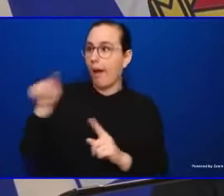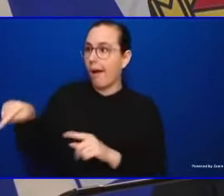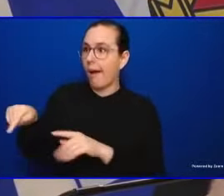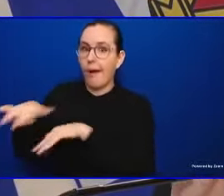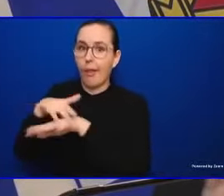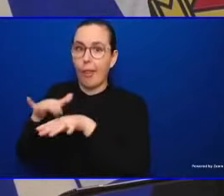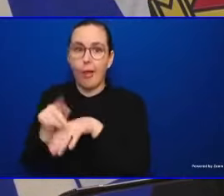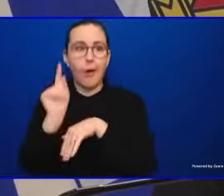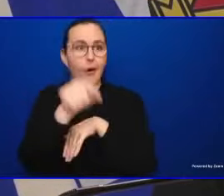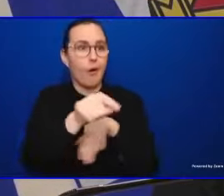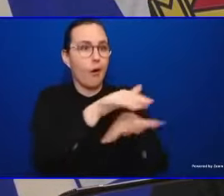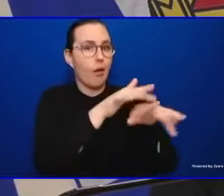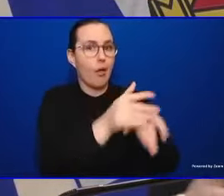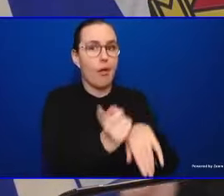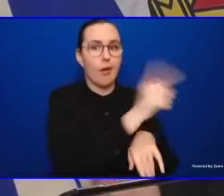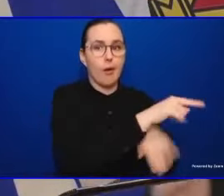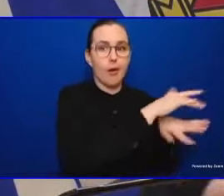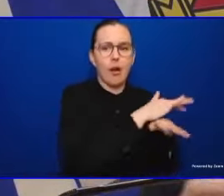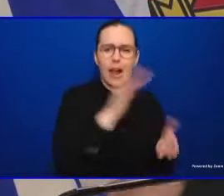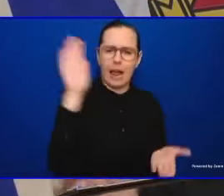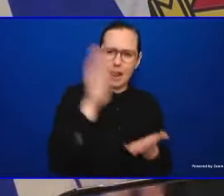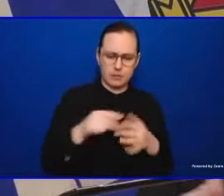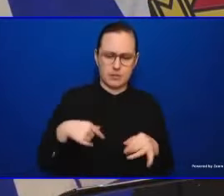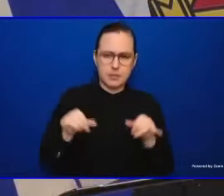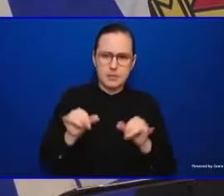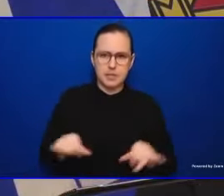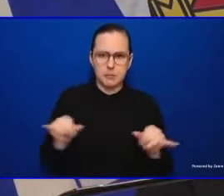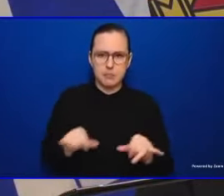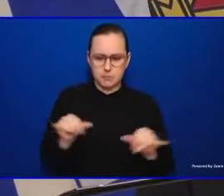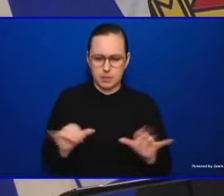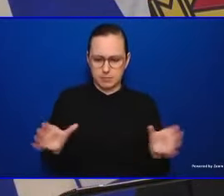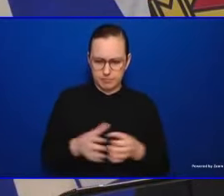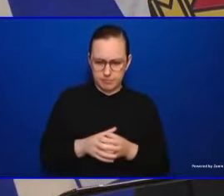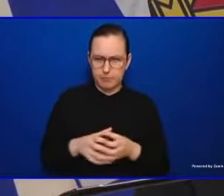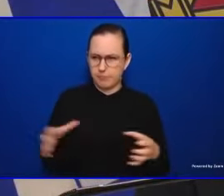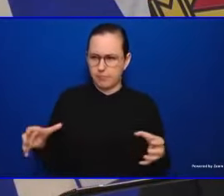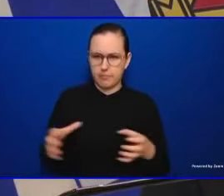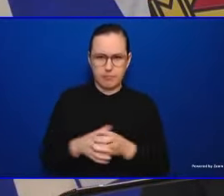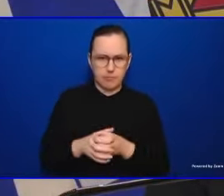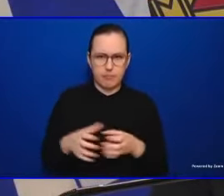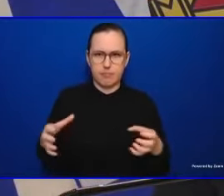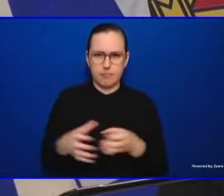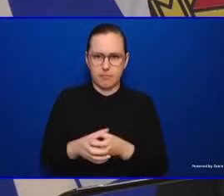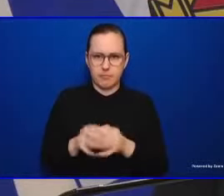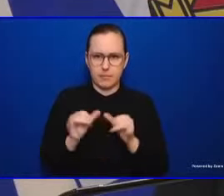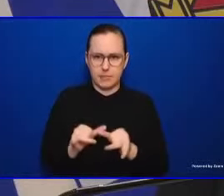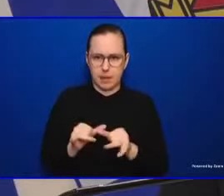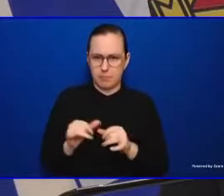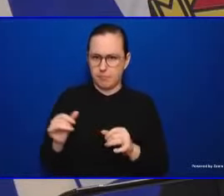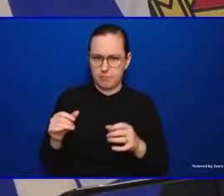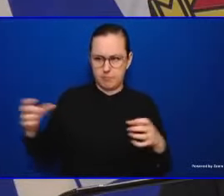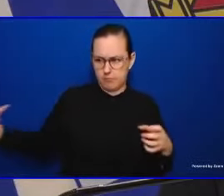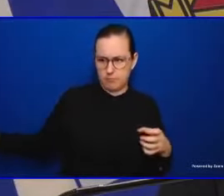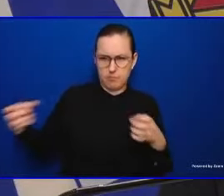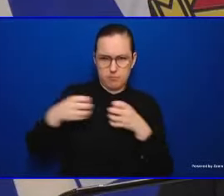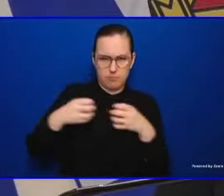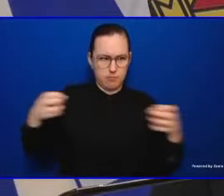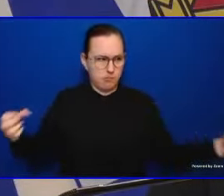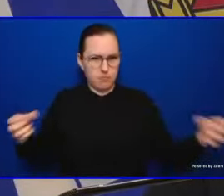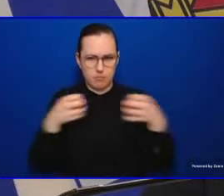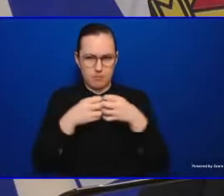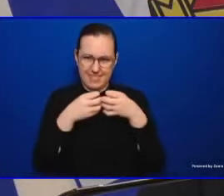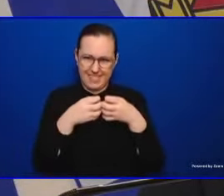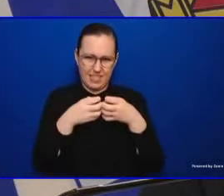not mixing with numbers of different people at different times. You have other things that are important to try